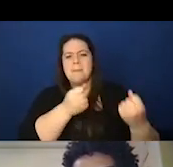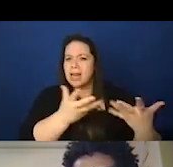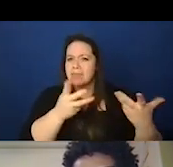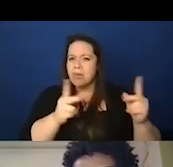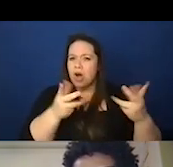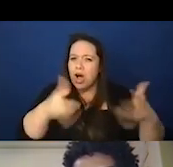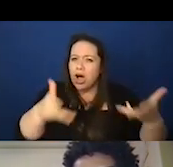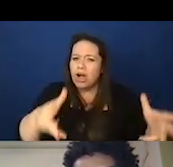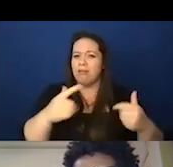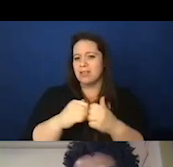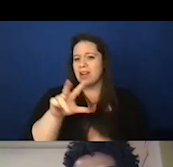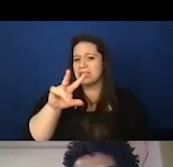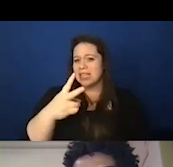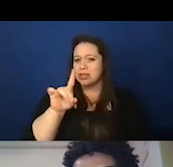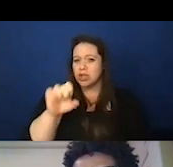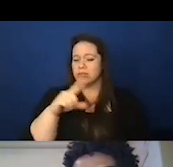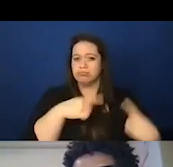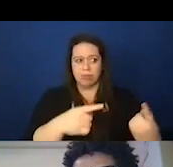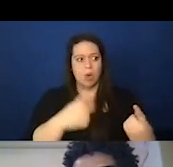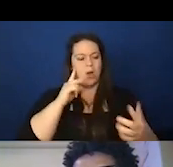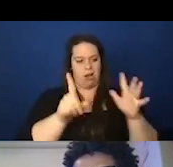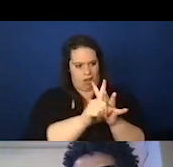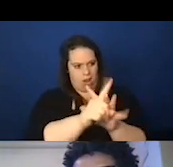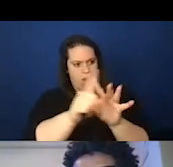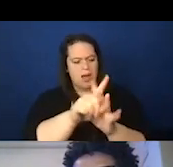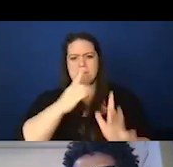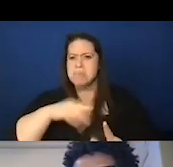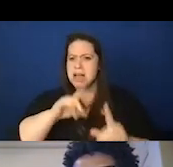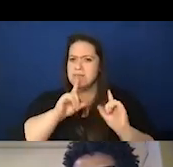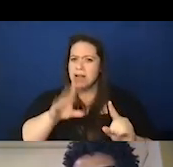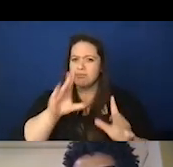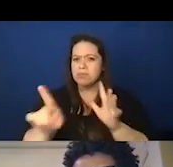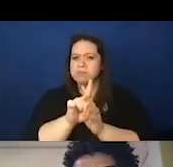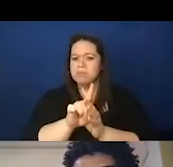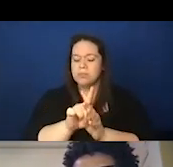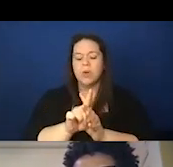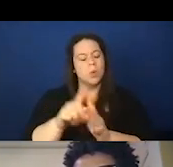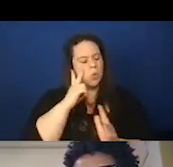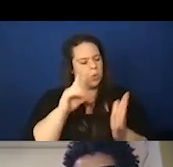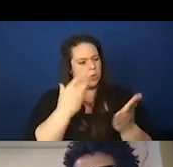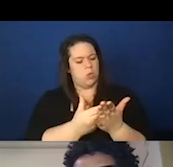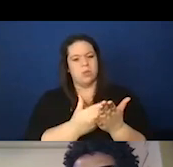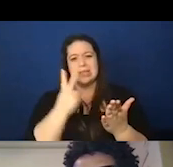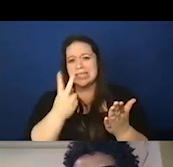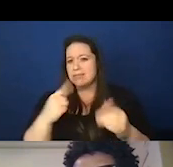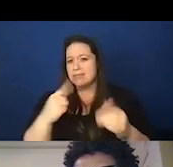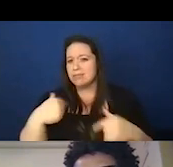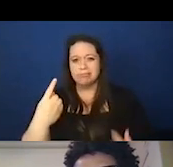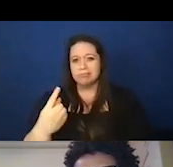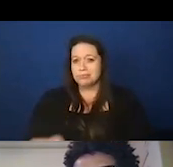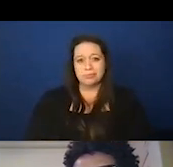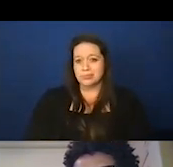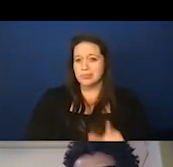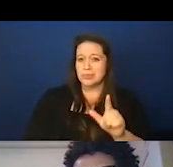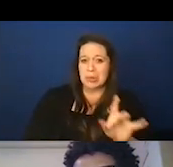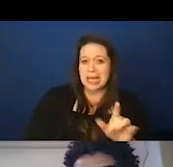vaccinated individuals, we would have had adverse reactions really reported and really being seen a lot more than what we're seeing right now. Right. Dr.